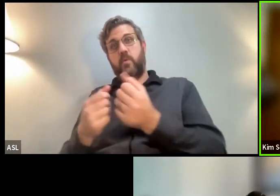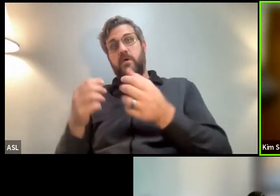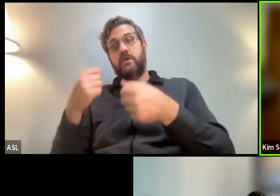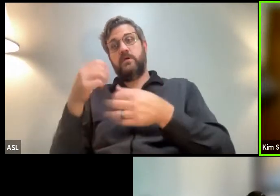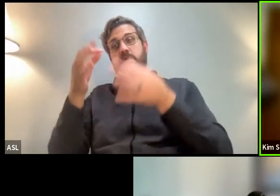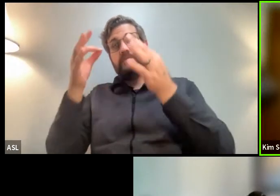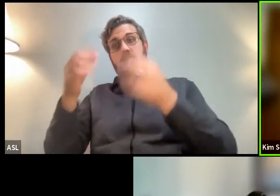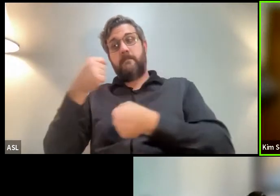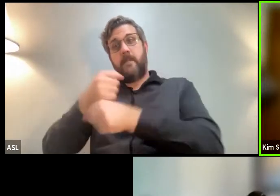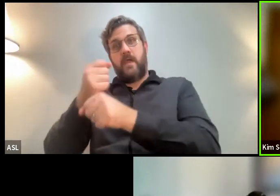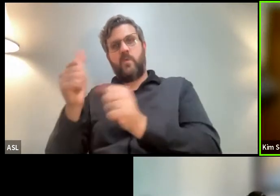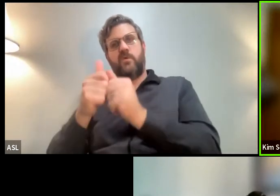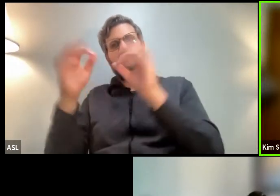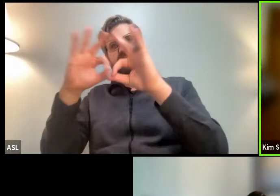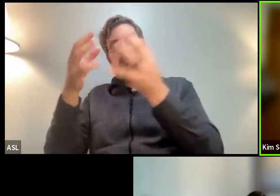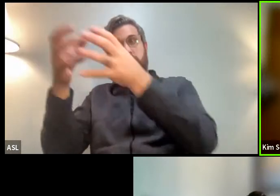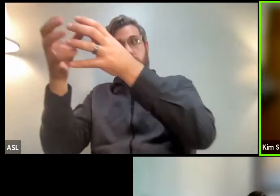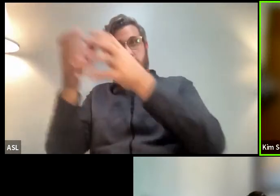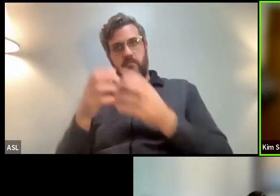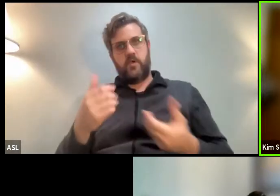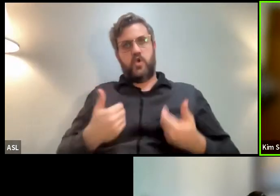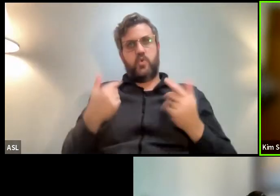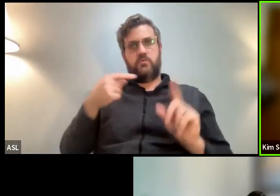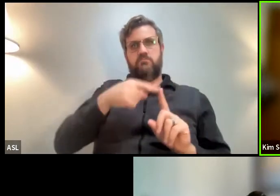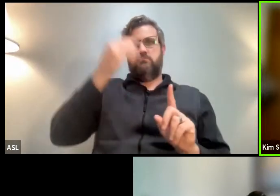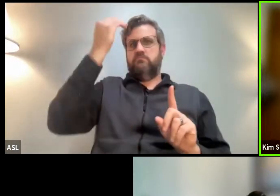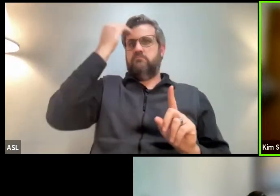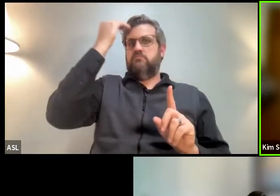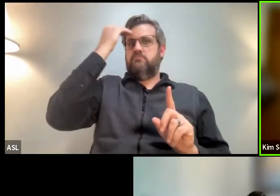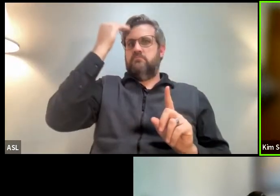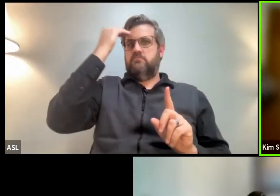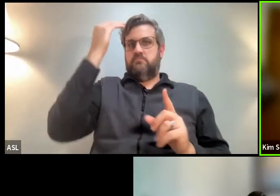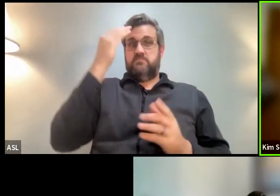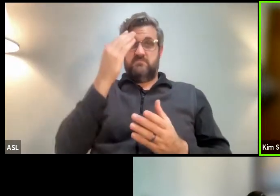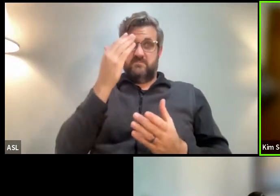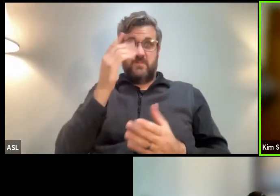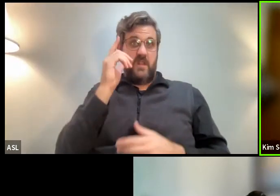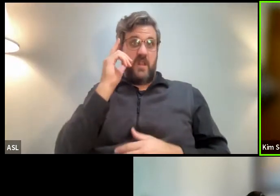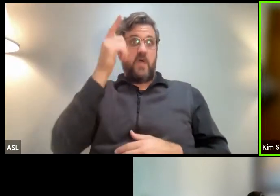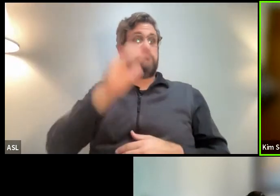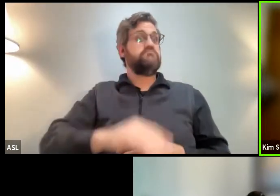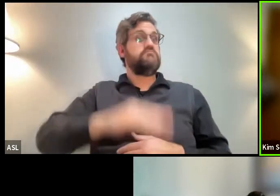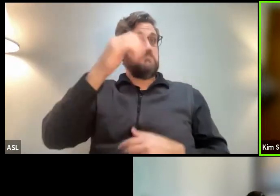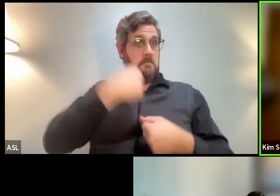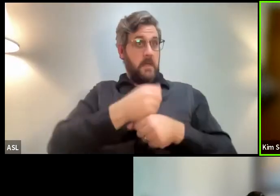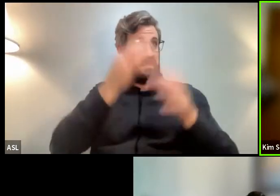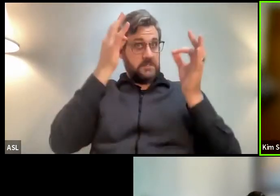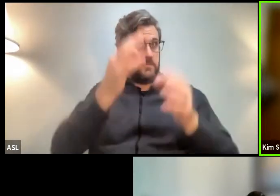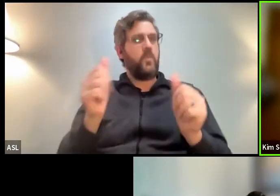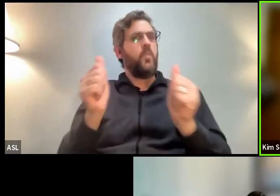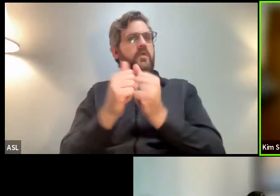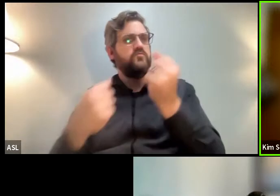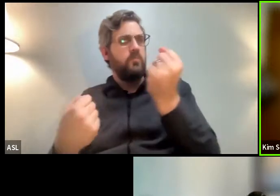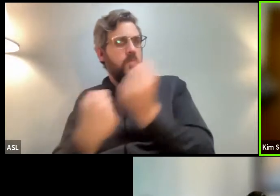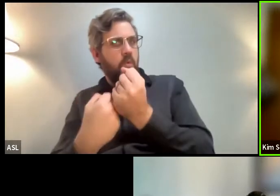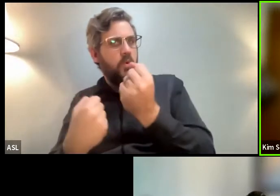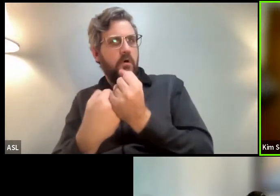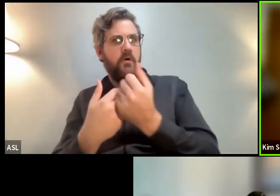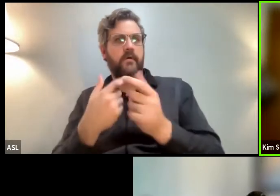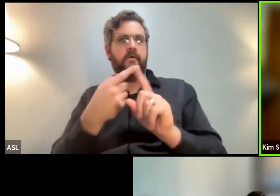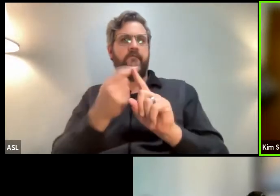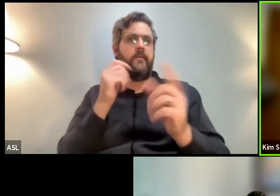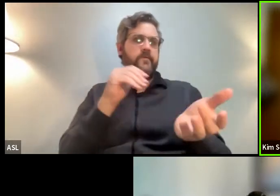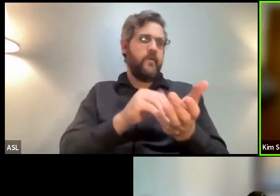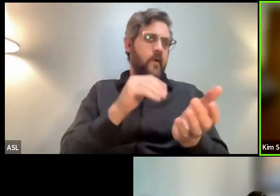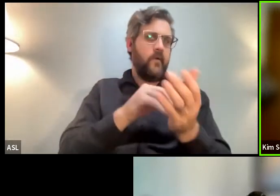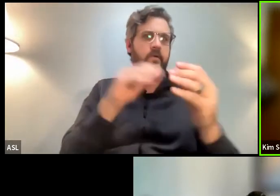who choose to do that, so that the youth knows that these are some of the decisions they're going to make with support, or, from their medical provider